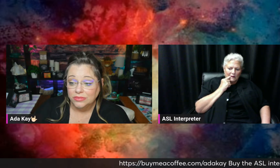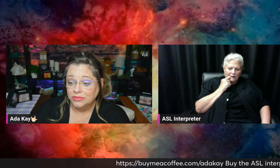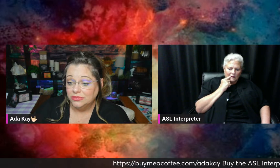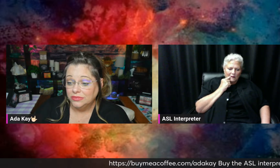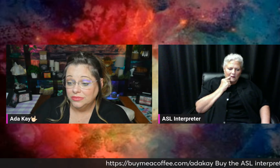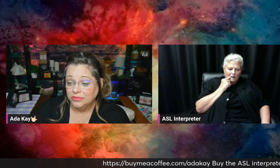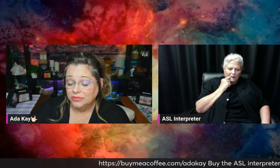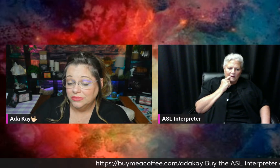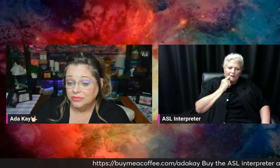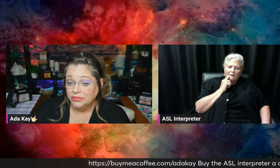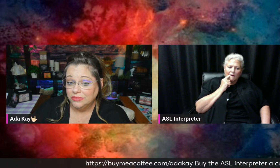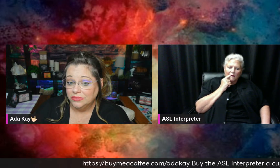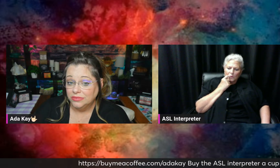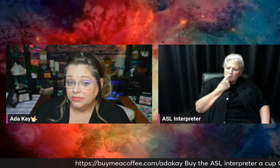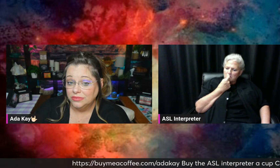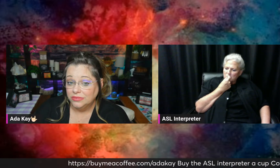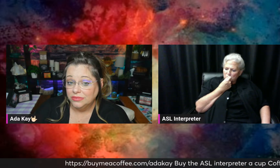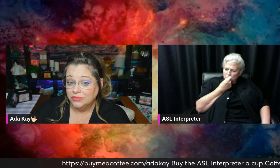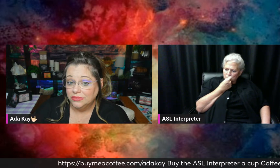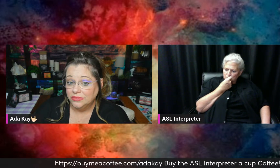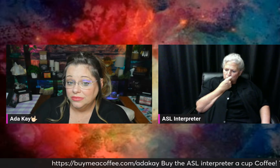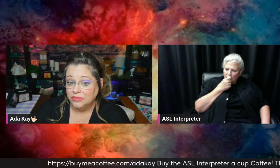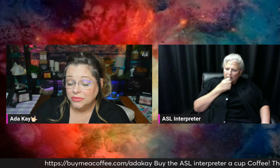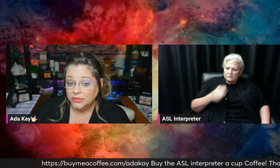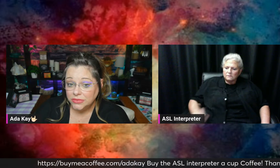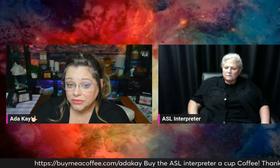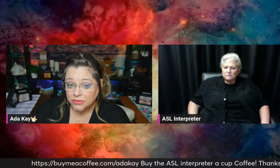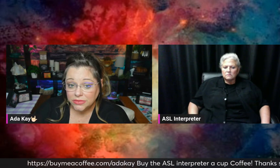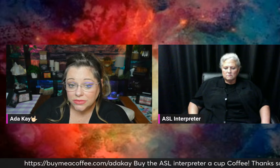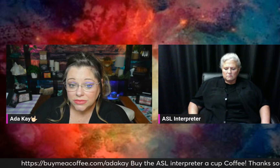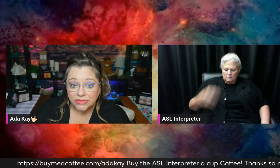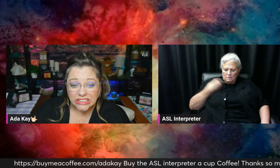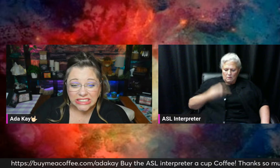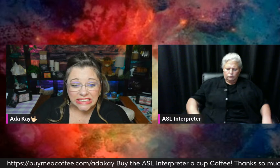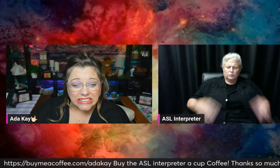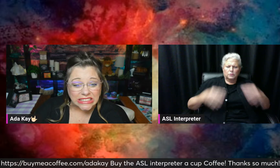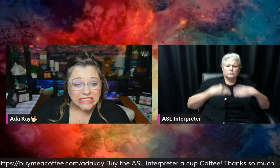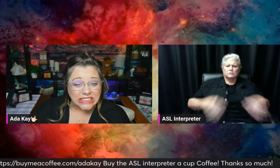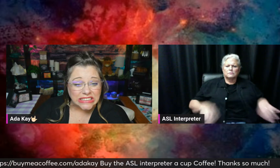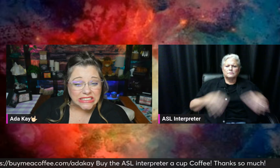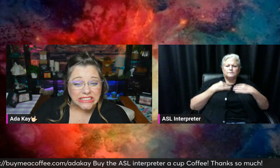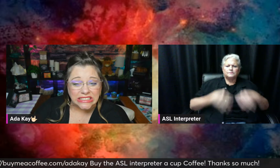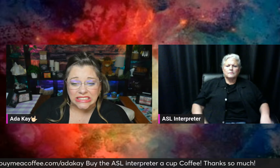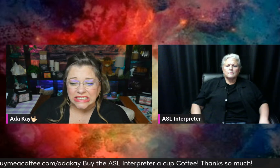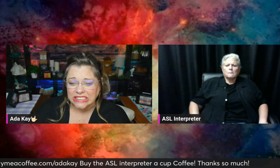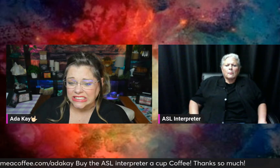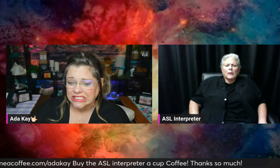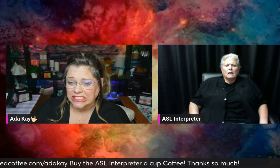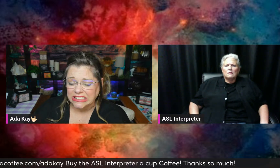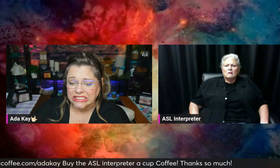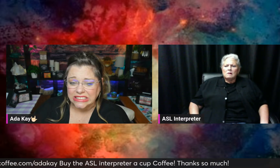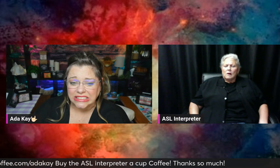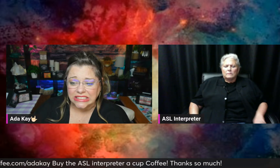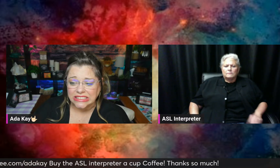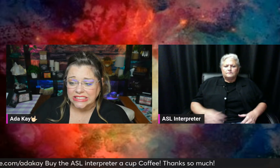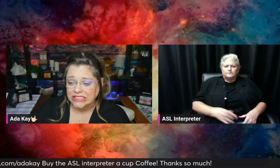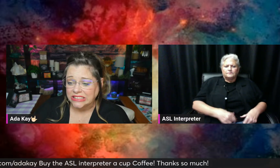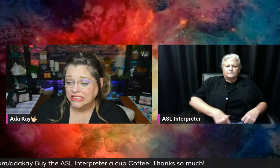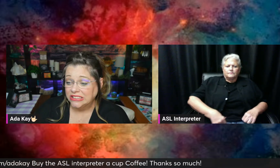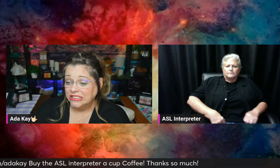trauma, had 12 spinal surgeries, and kept going. And